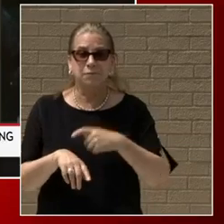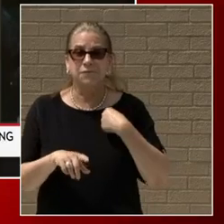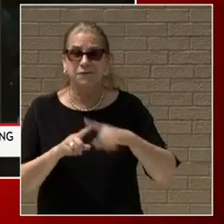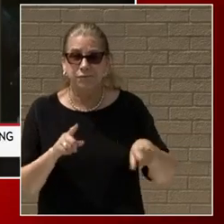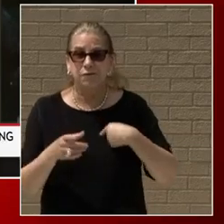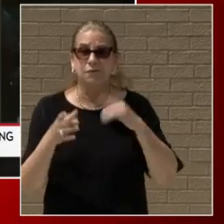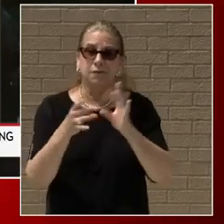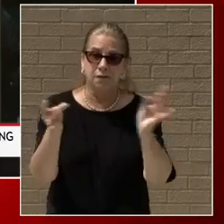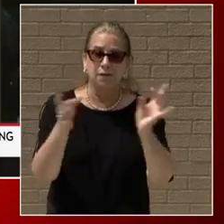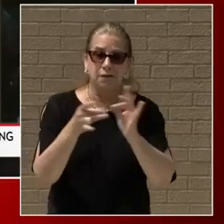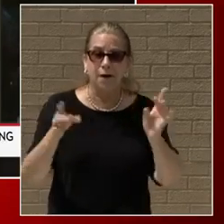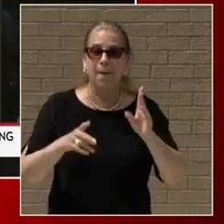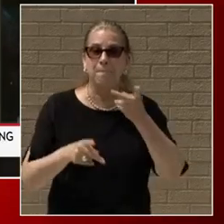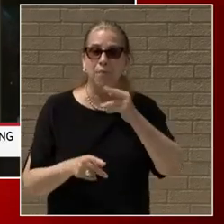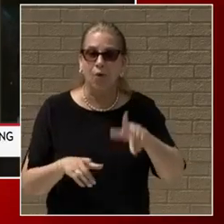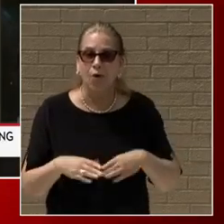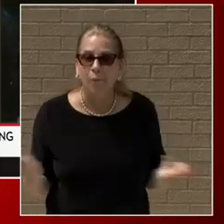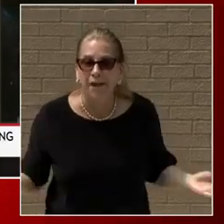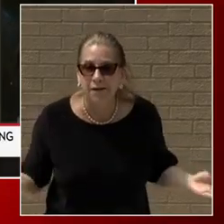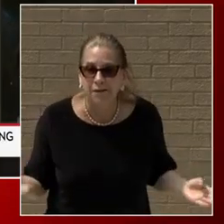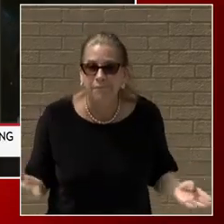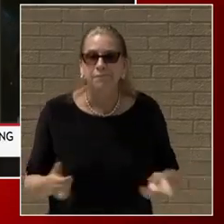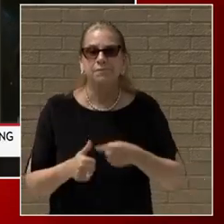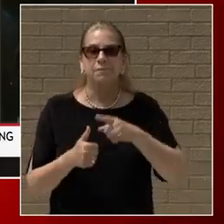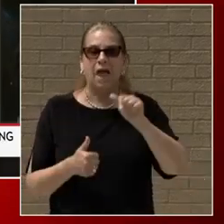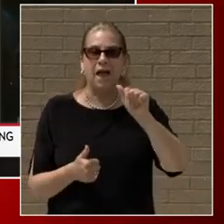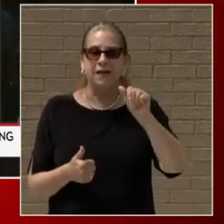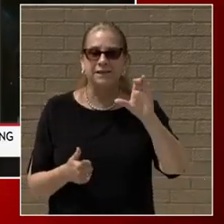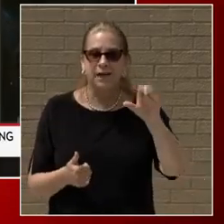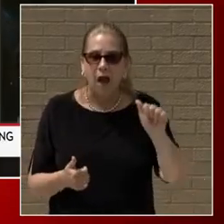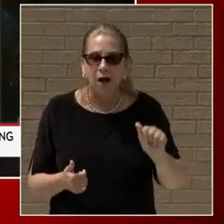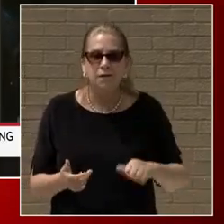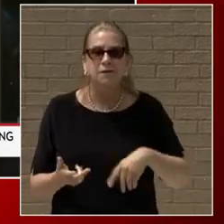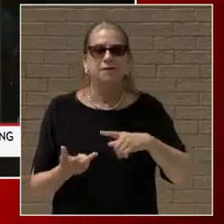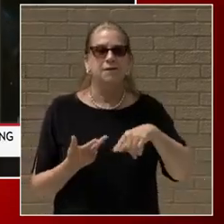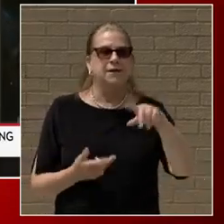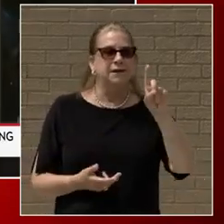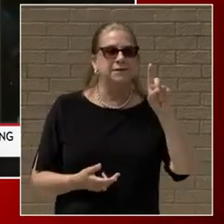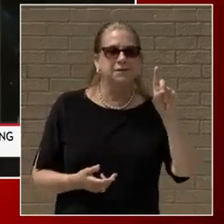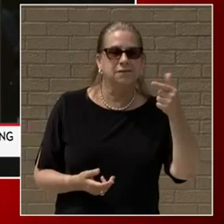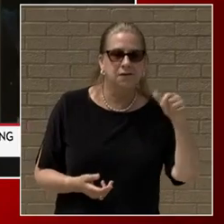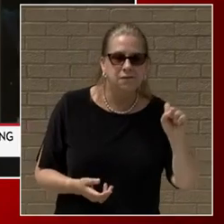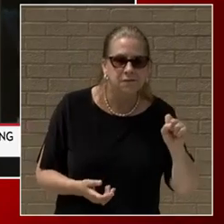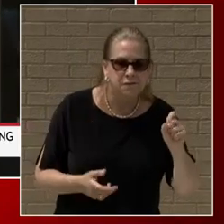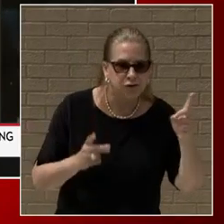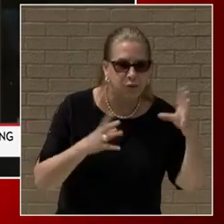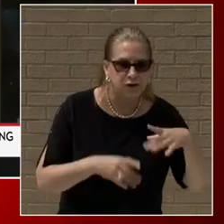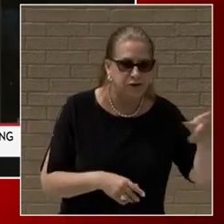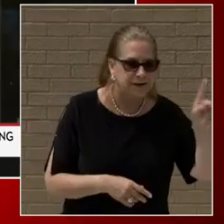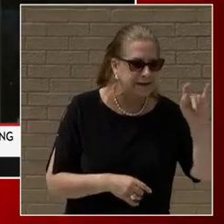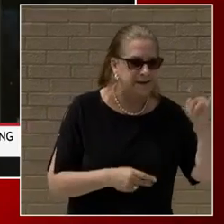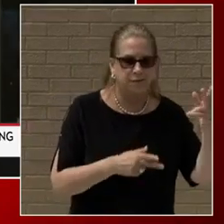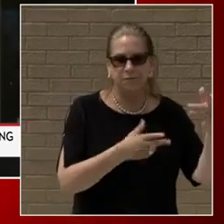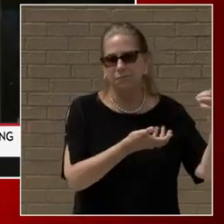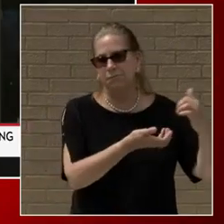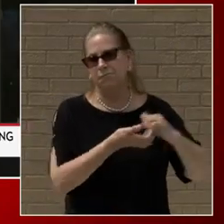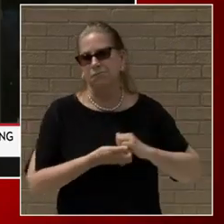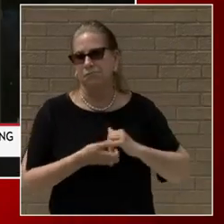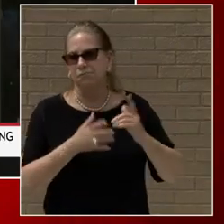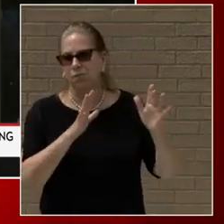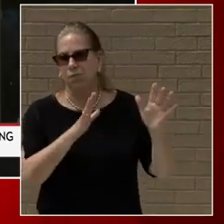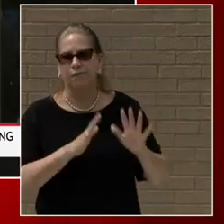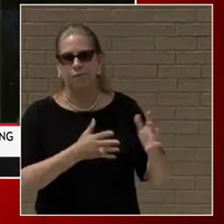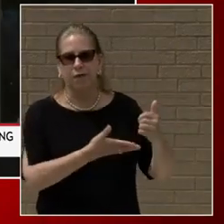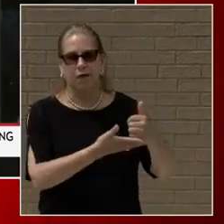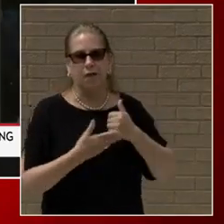and I want to thank ACA Melder, and I want to thank DGS Director Keith Anderson and an amazing team for helping us to get ready to get back to summer